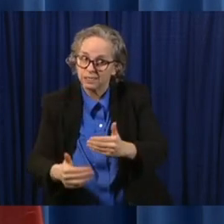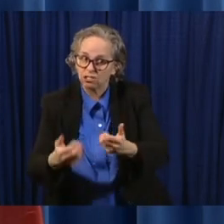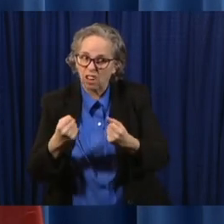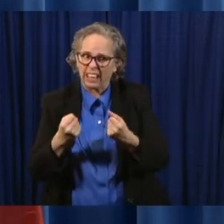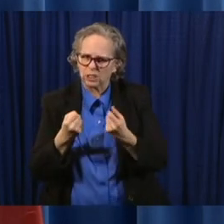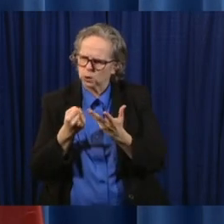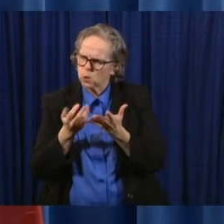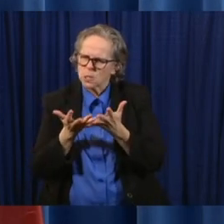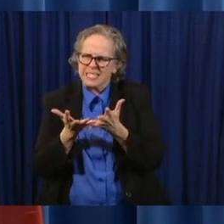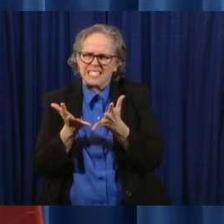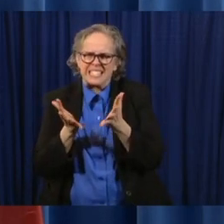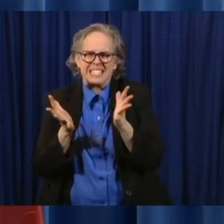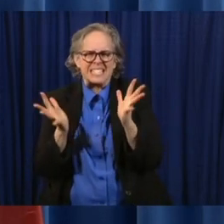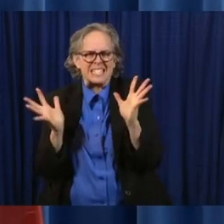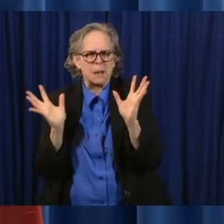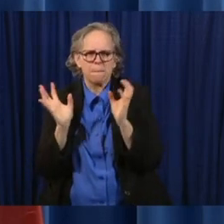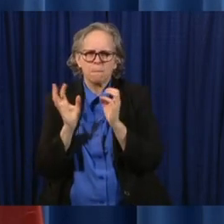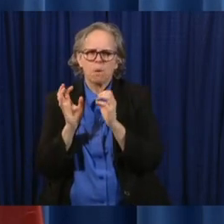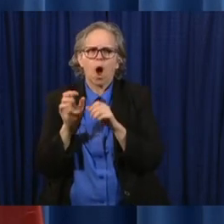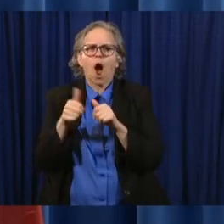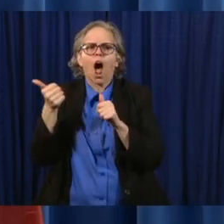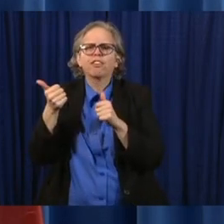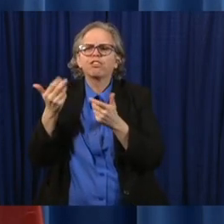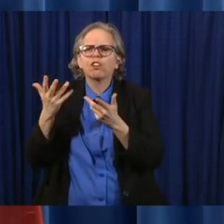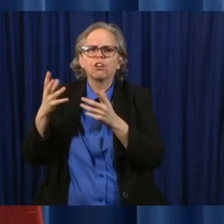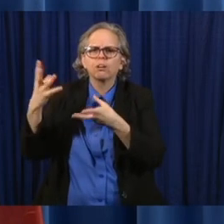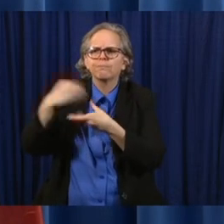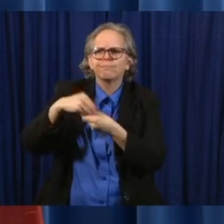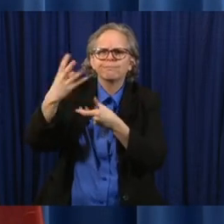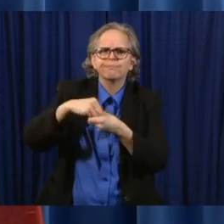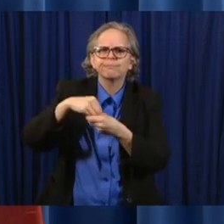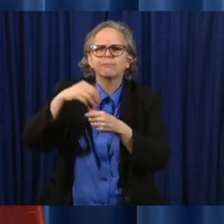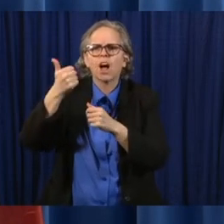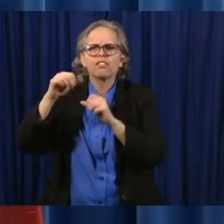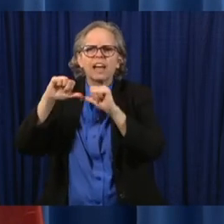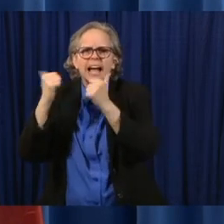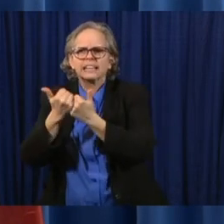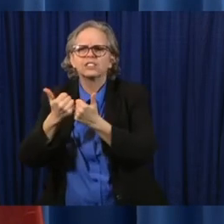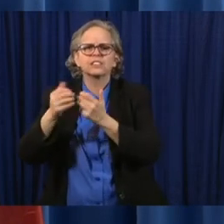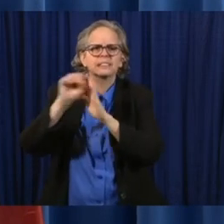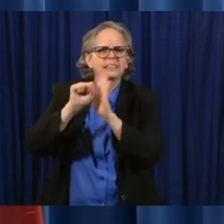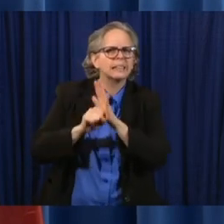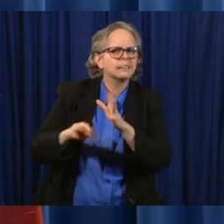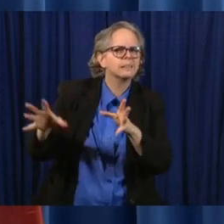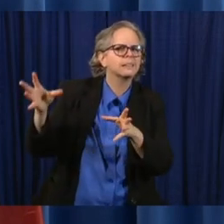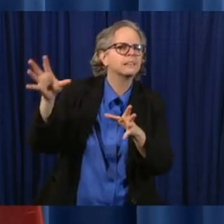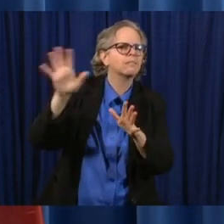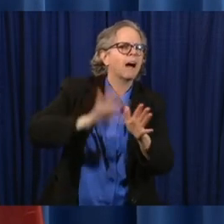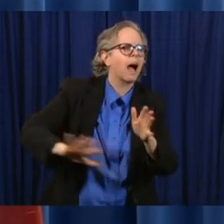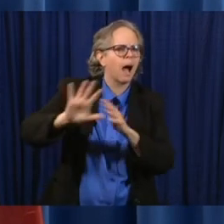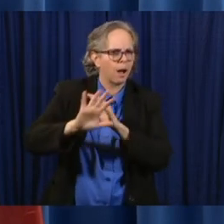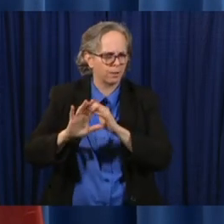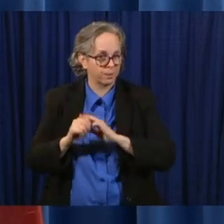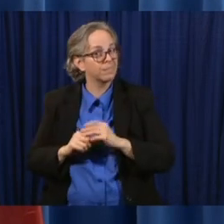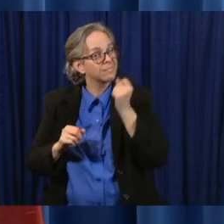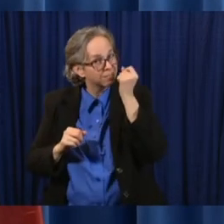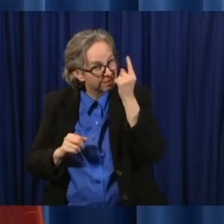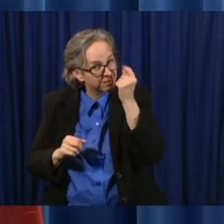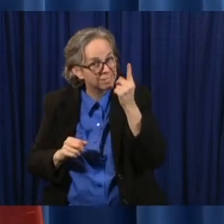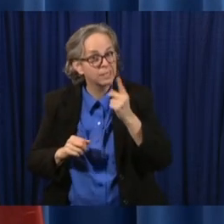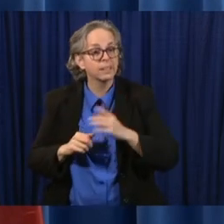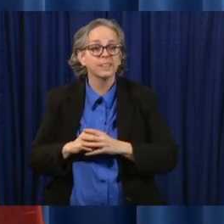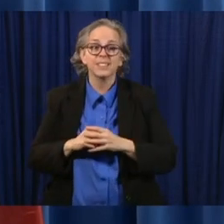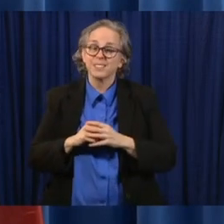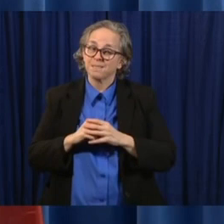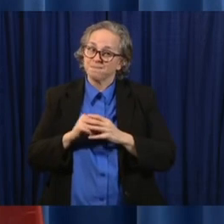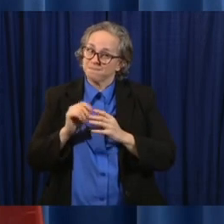Health, but in every other agency in the state. At the same time, we are charged by law with